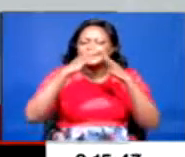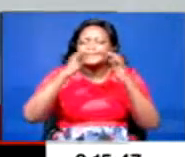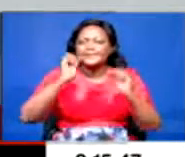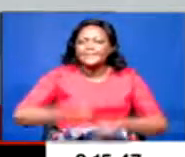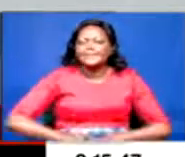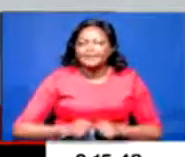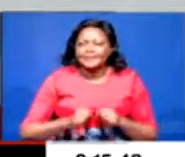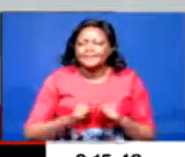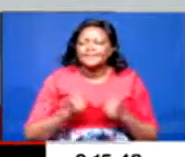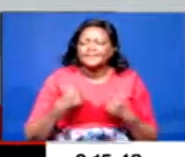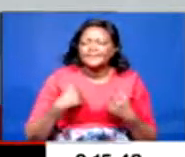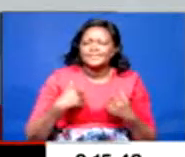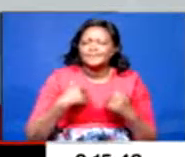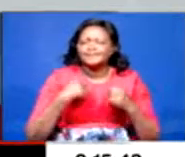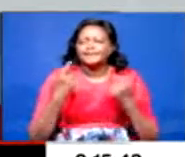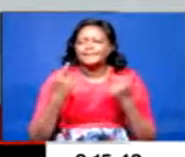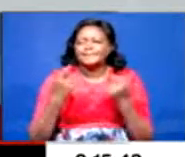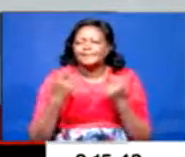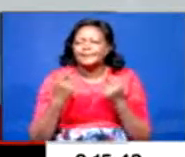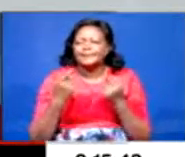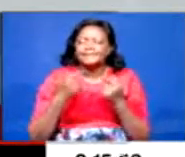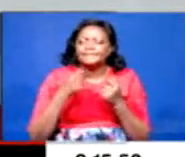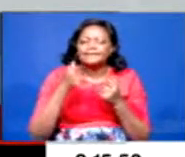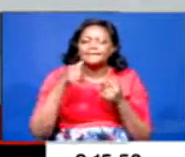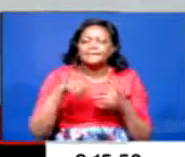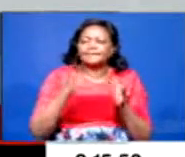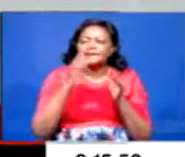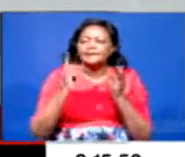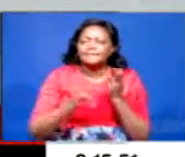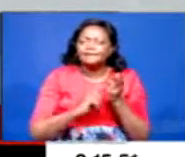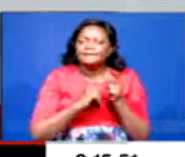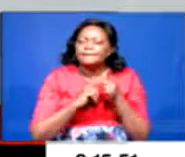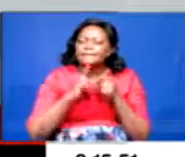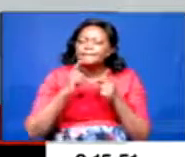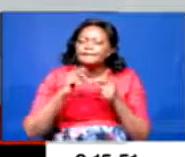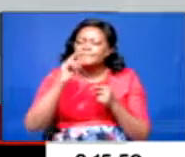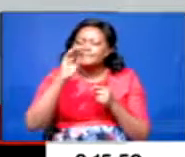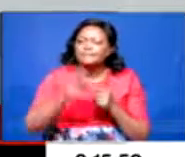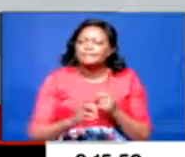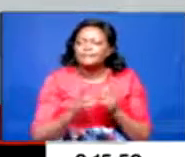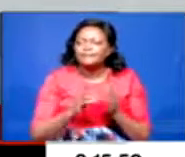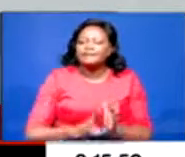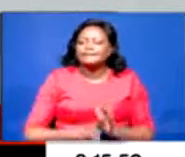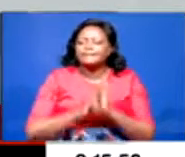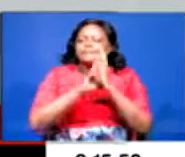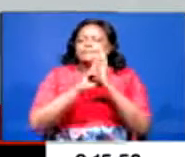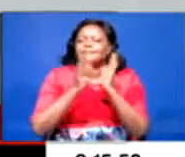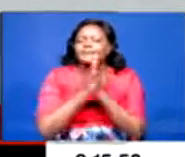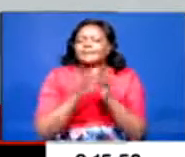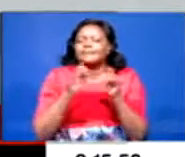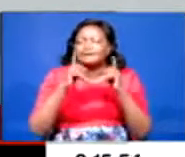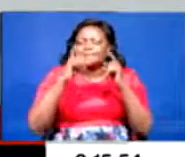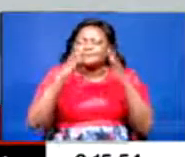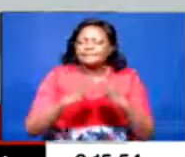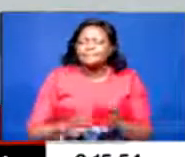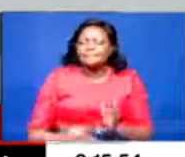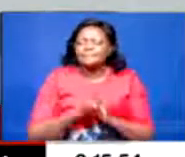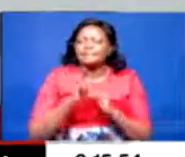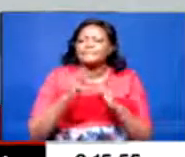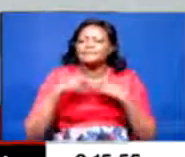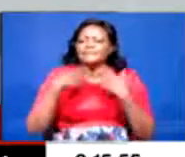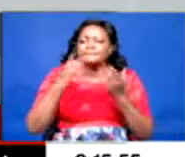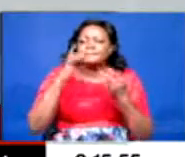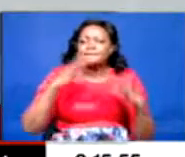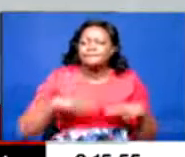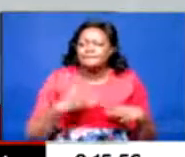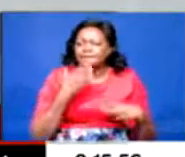a parallel tally. So, as the IBC is uploading and the media houses are uploading, so it gives Kenyans a better picture of what